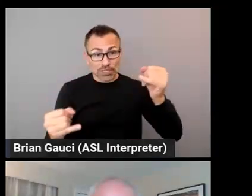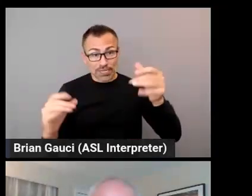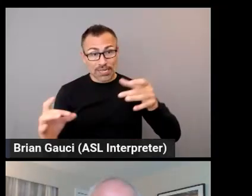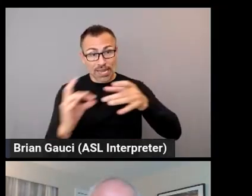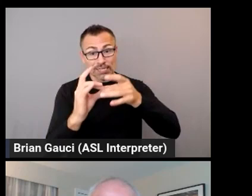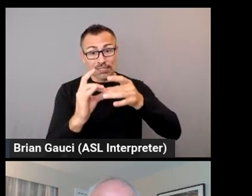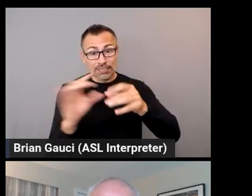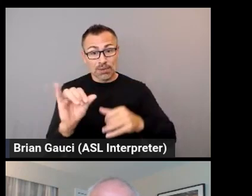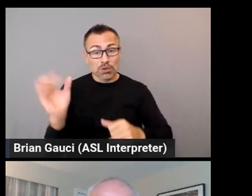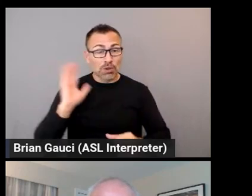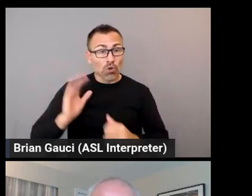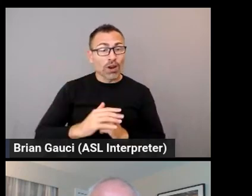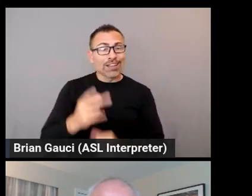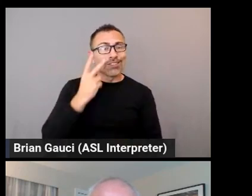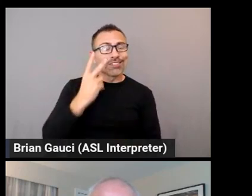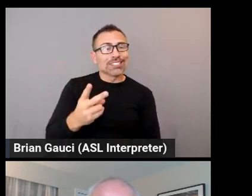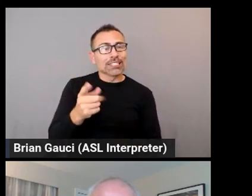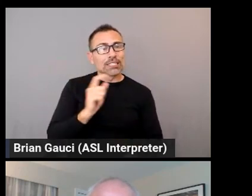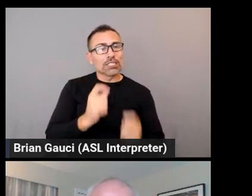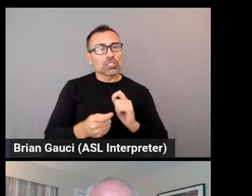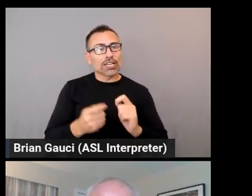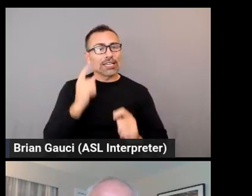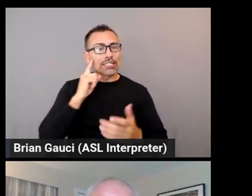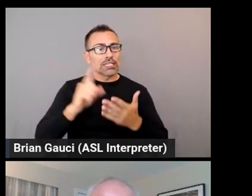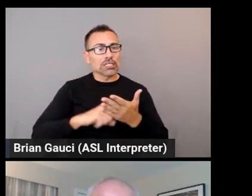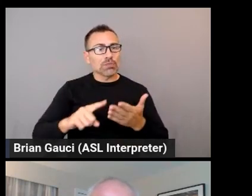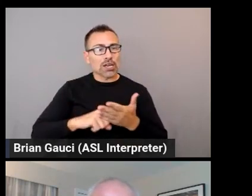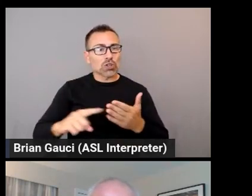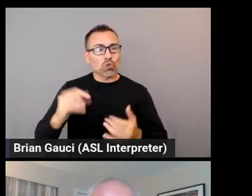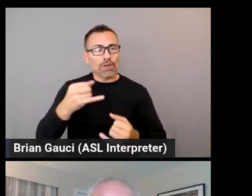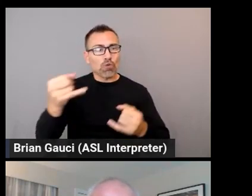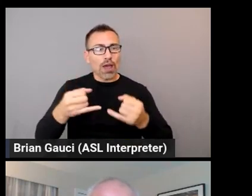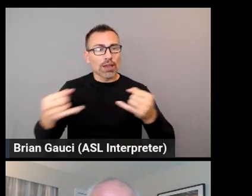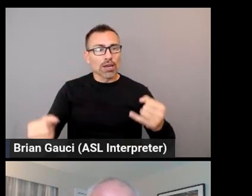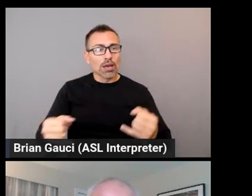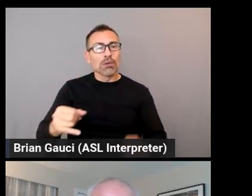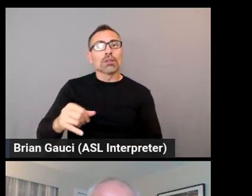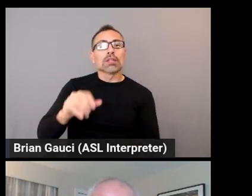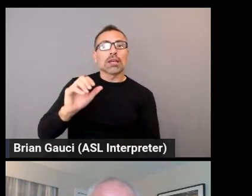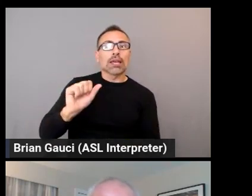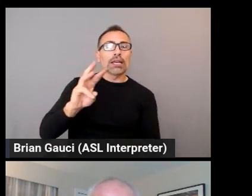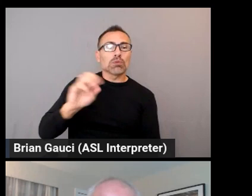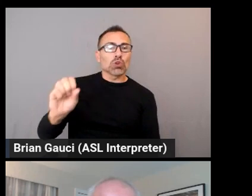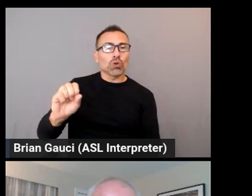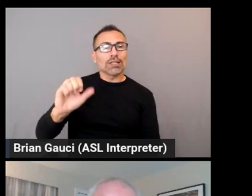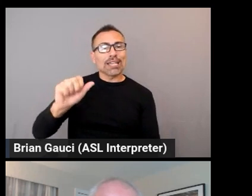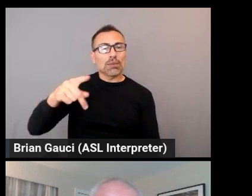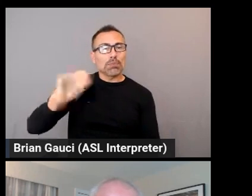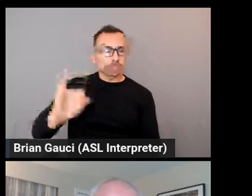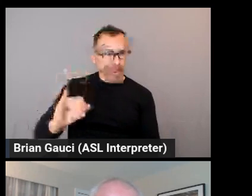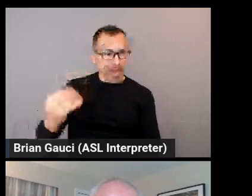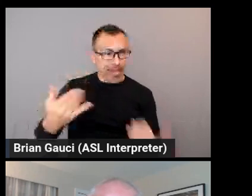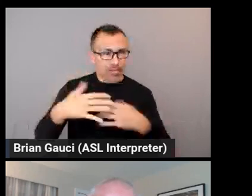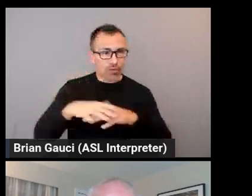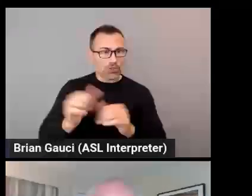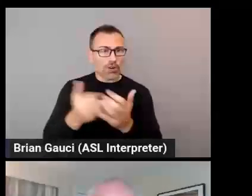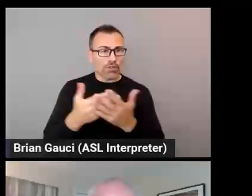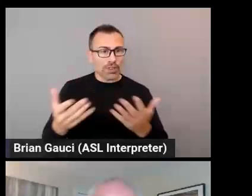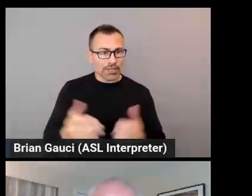here, we've wired up the AWS API integration for the whole thing. Oh, it's very much, it's a diff